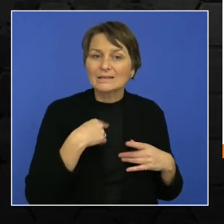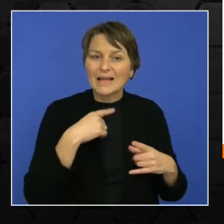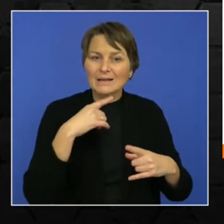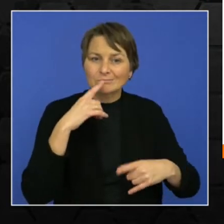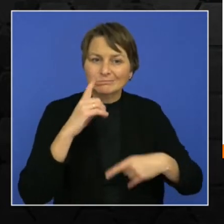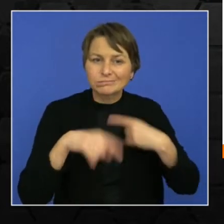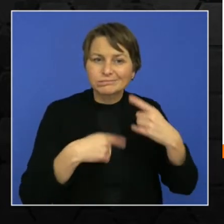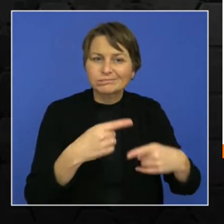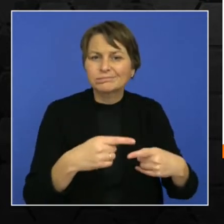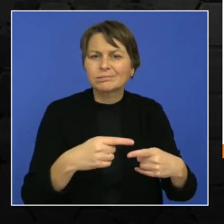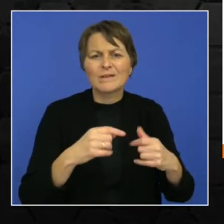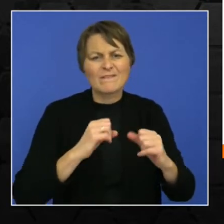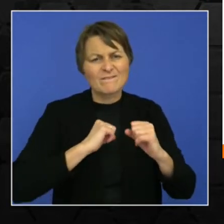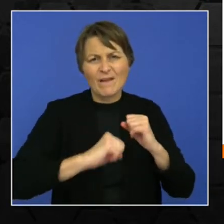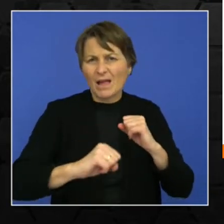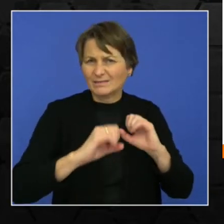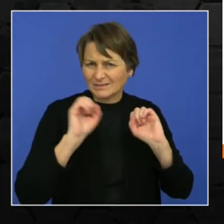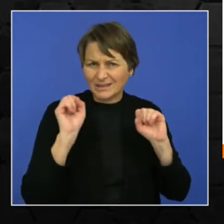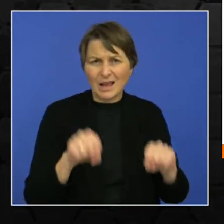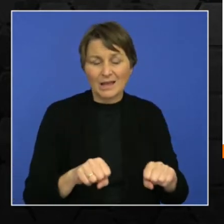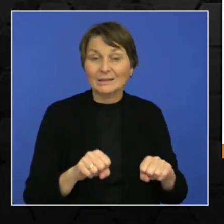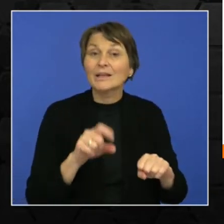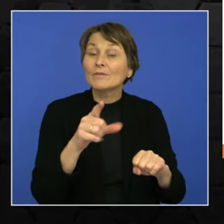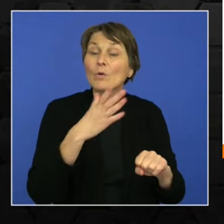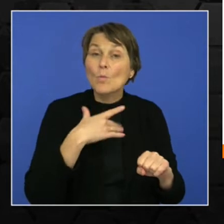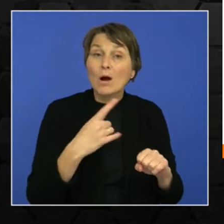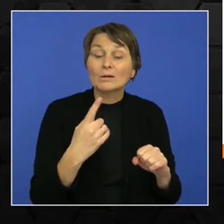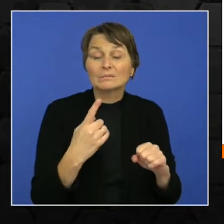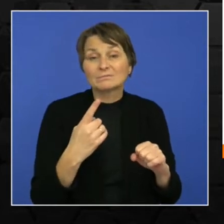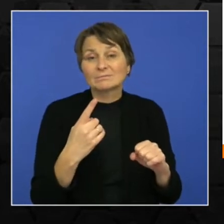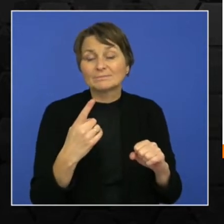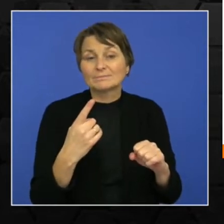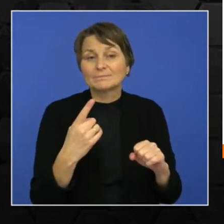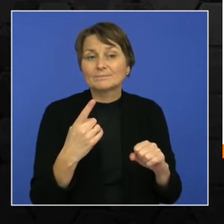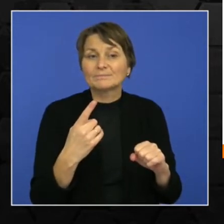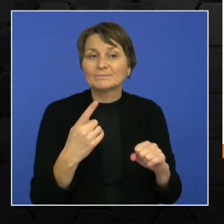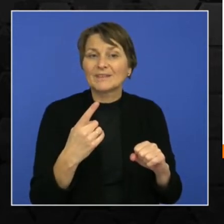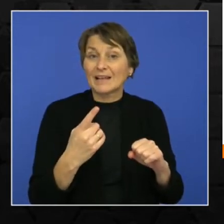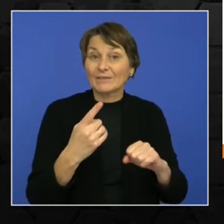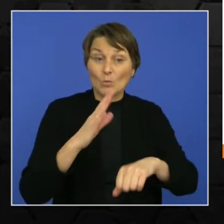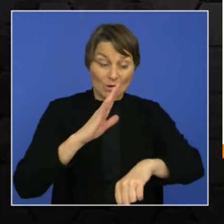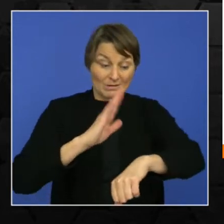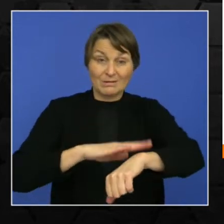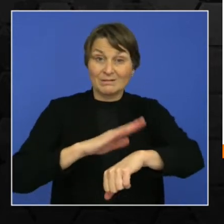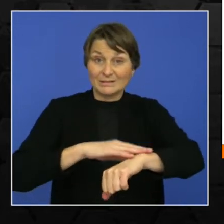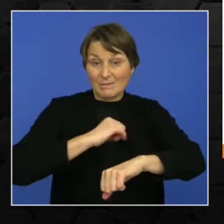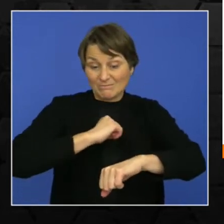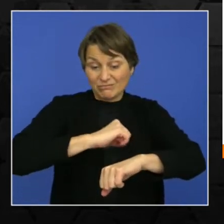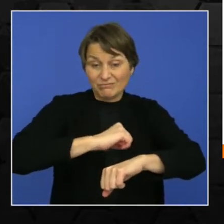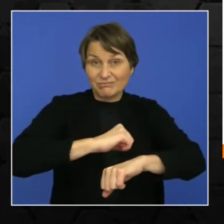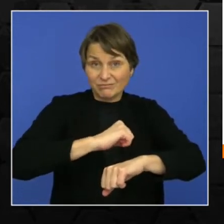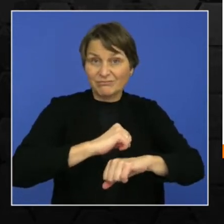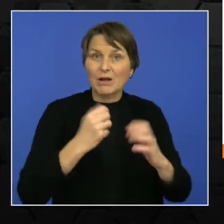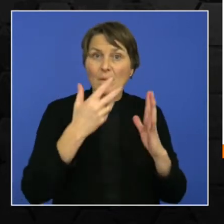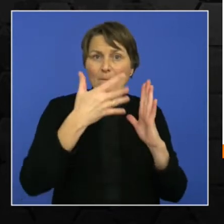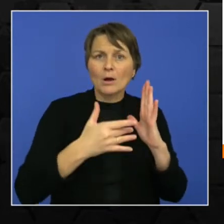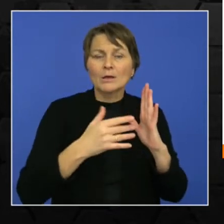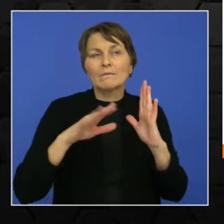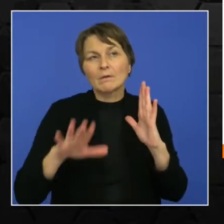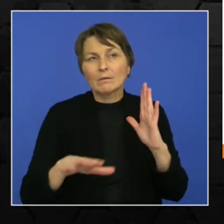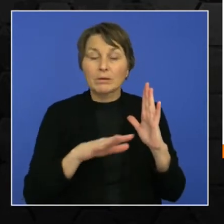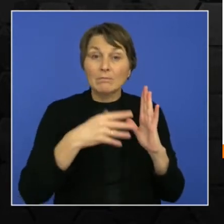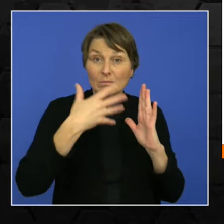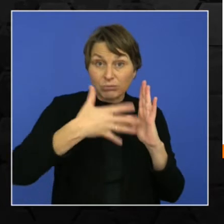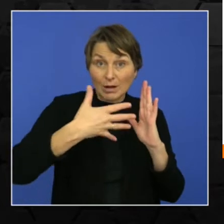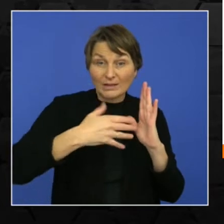of thing, and you want to specifically talking about, or like you want to speed up the model using, because binary binding are the fastest one because